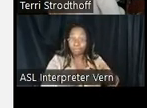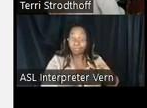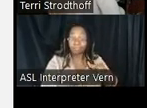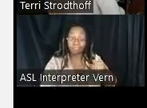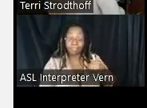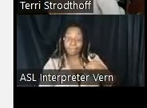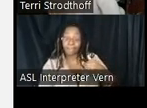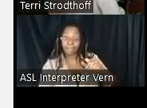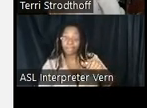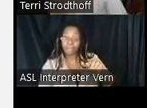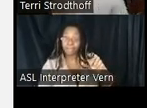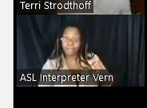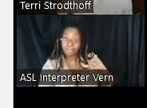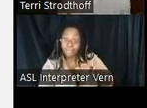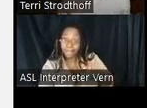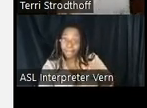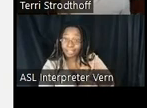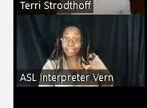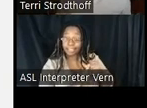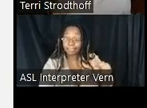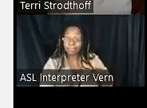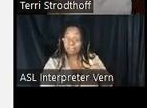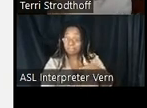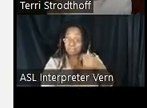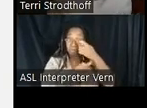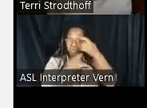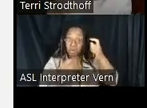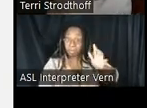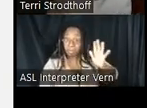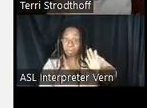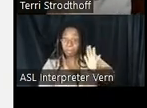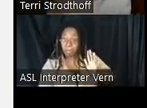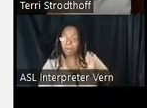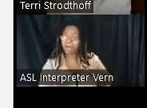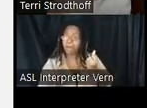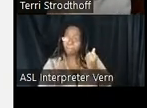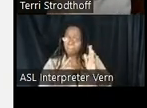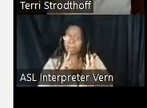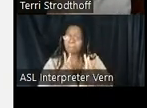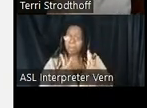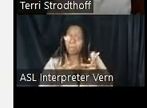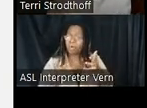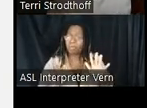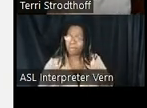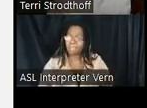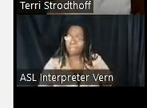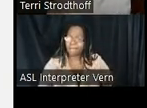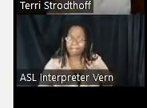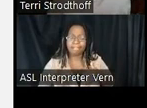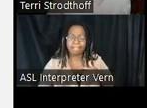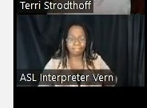controlling behavior has trauma as the root cause? Because many people come in reporting to us that they have grown up in